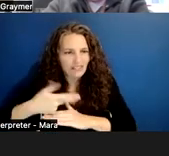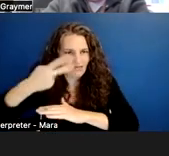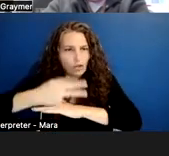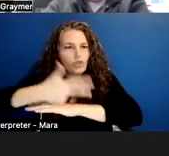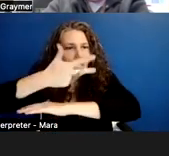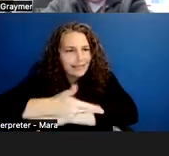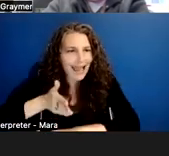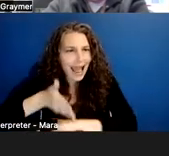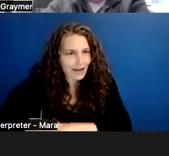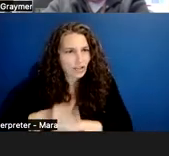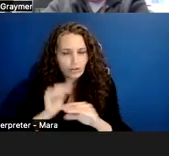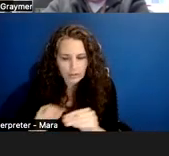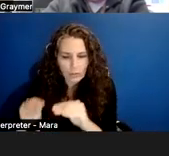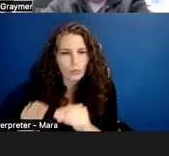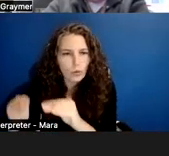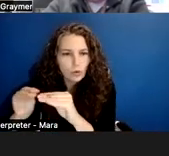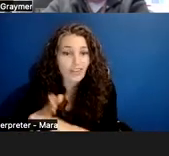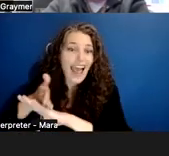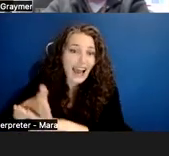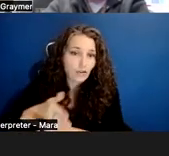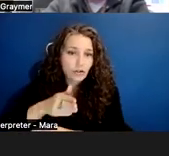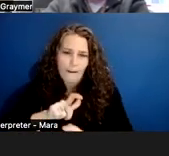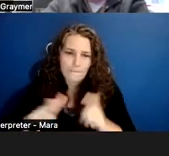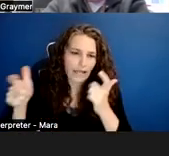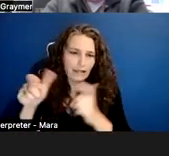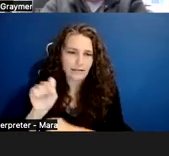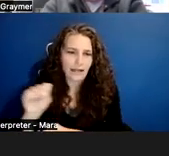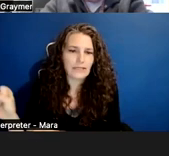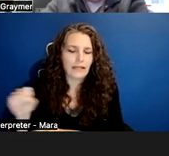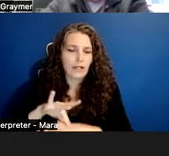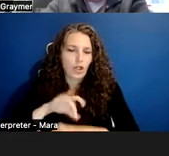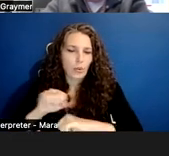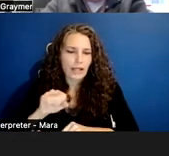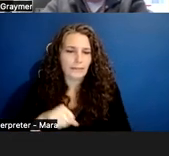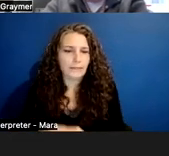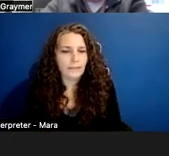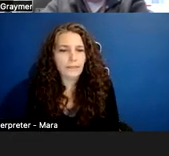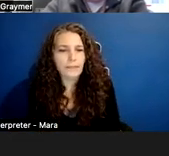the big San Simeon earthquake. Next slide, please.